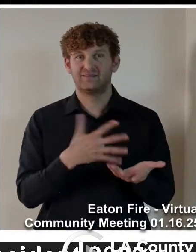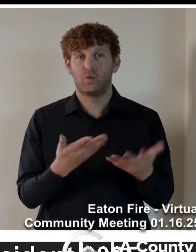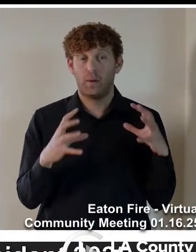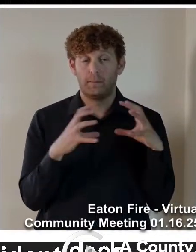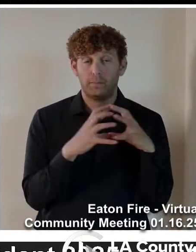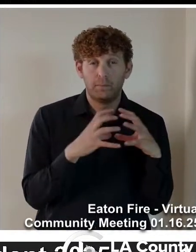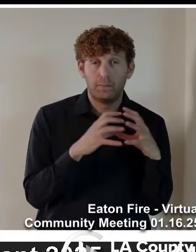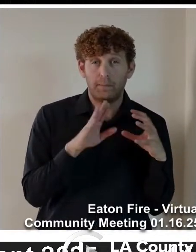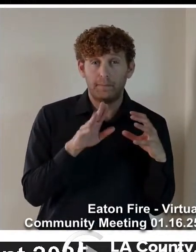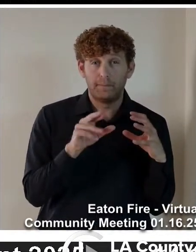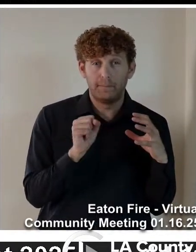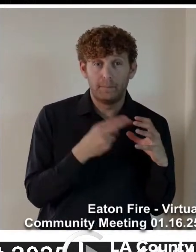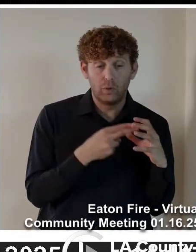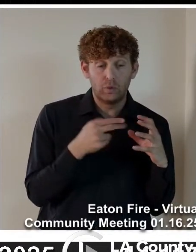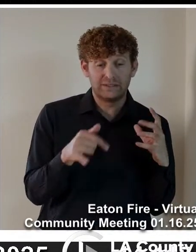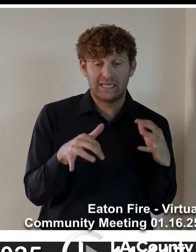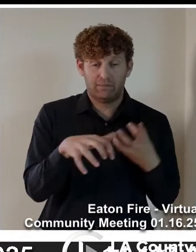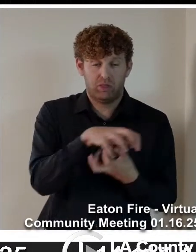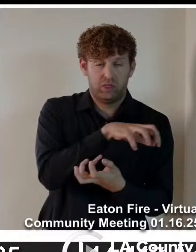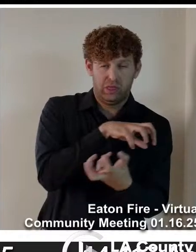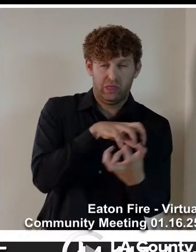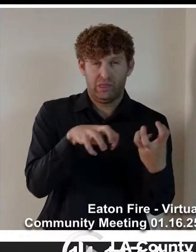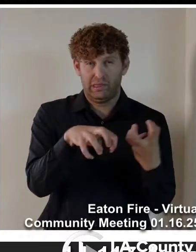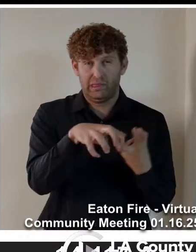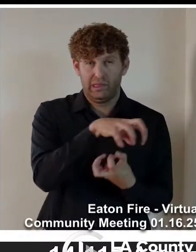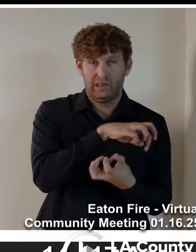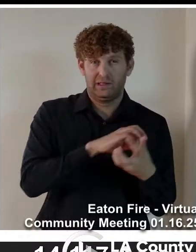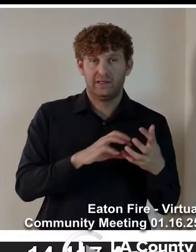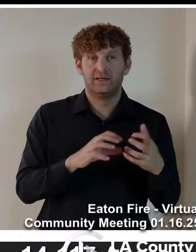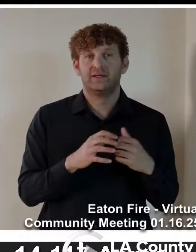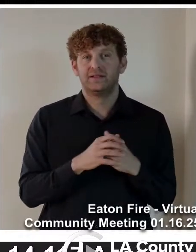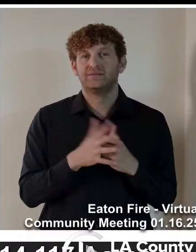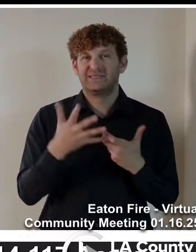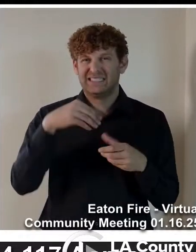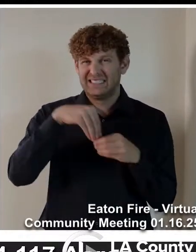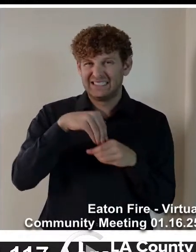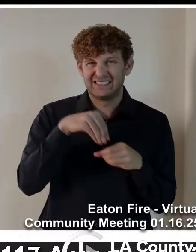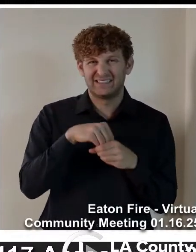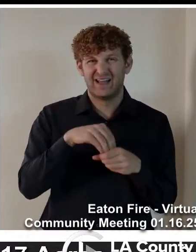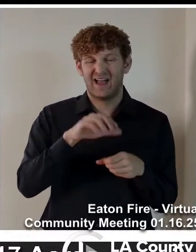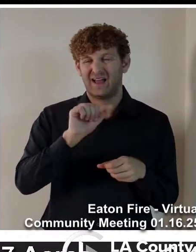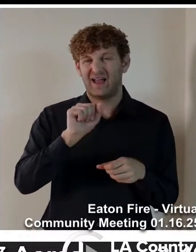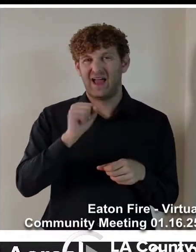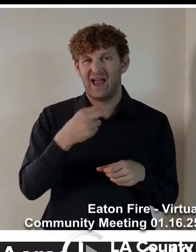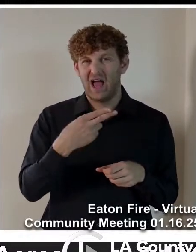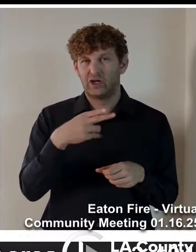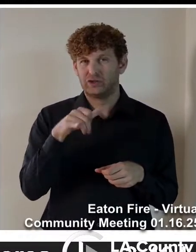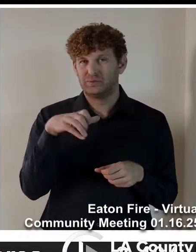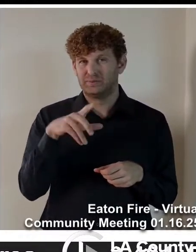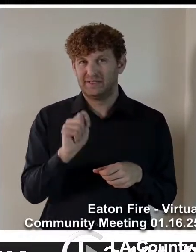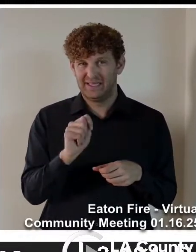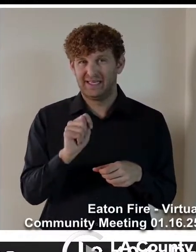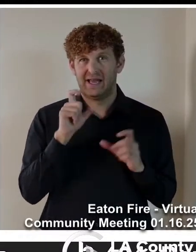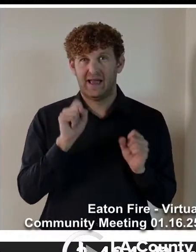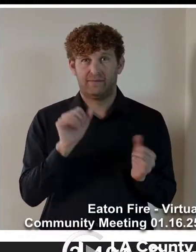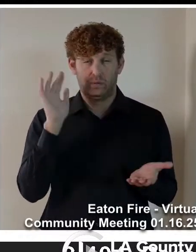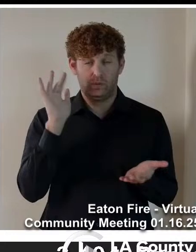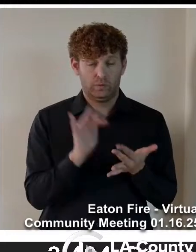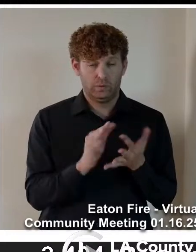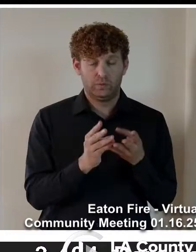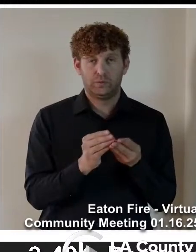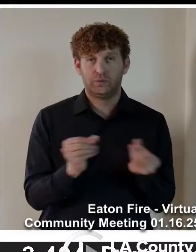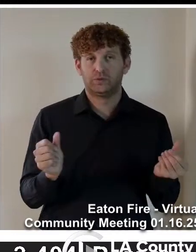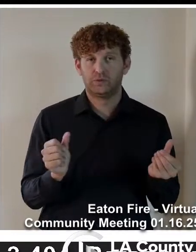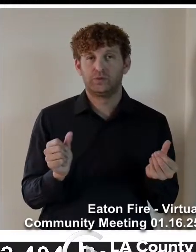burning or smoldering in an ash pit that we still need to extinguish. That's all I have. Have a good night.